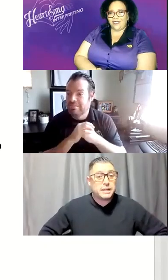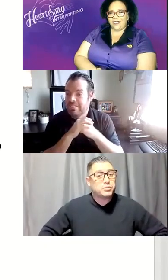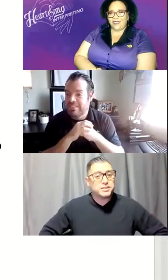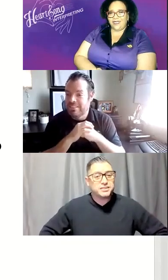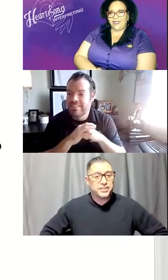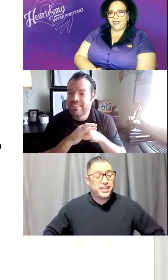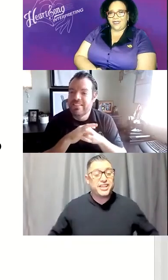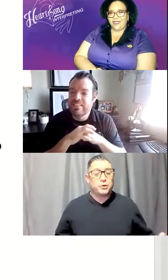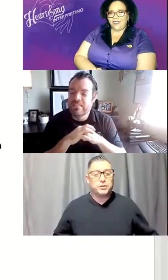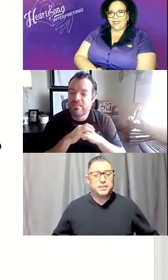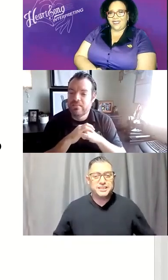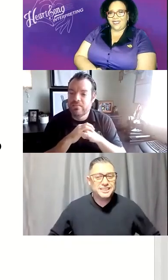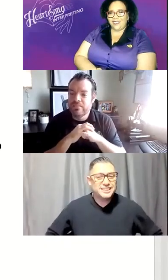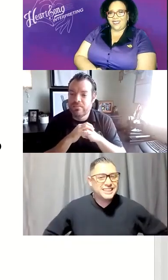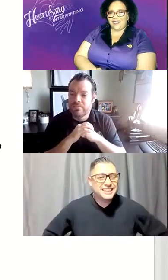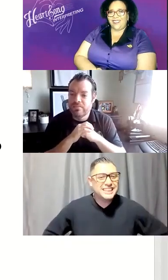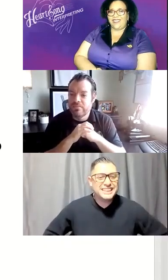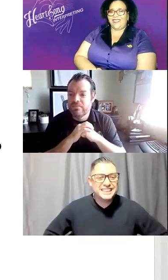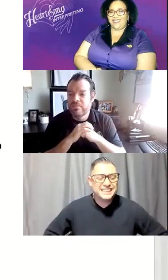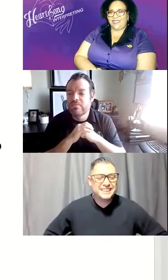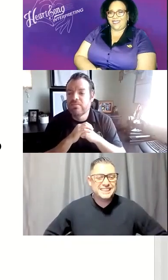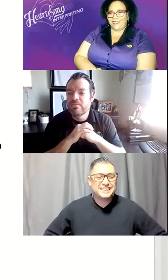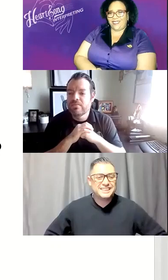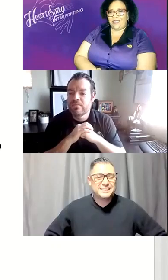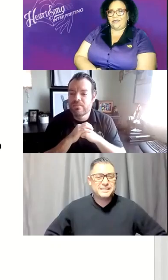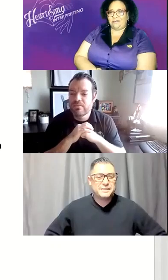multitude of examples. So there you go.